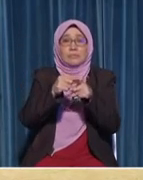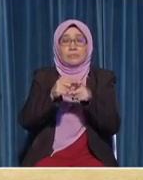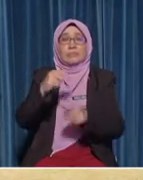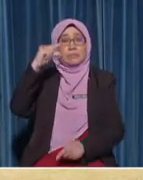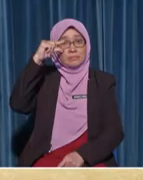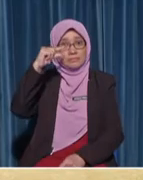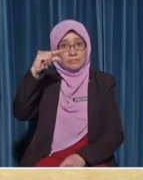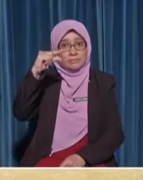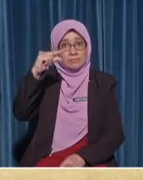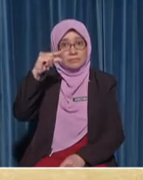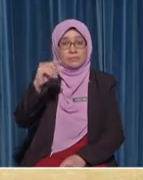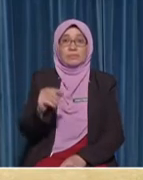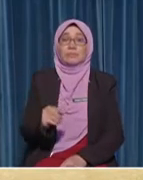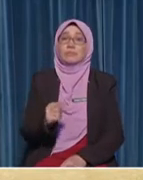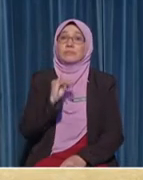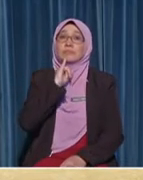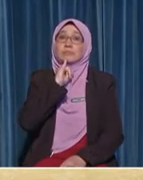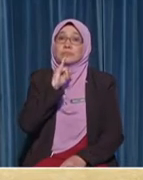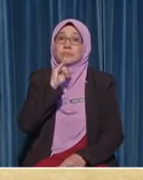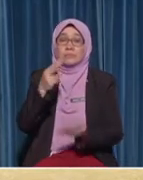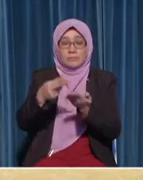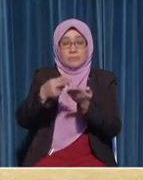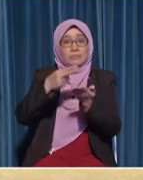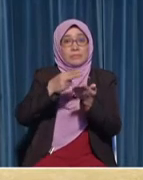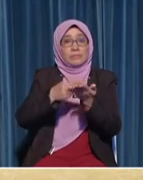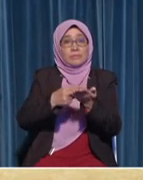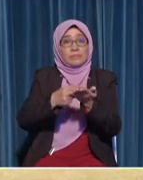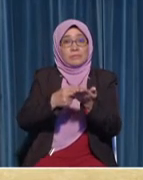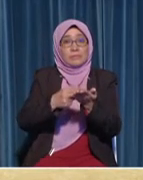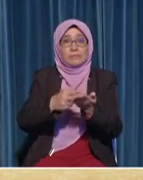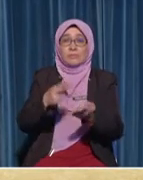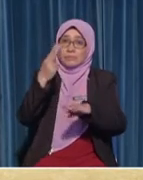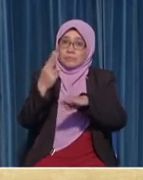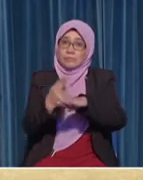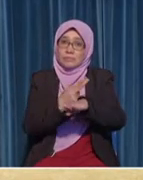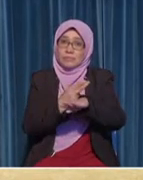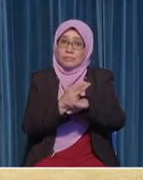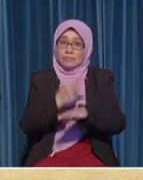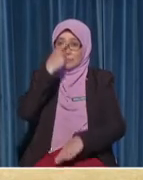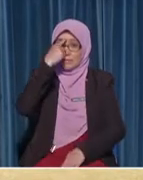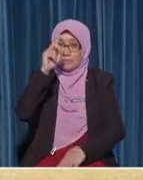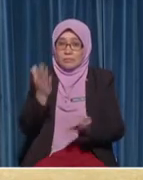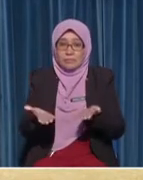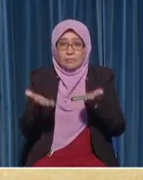Gram is the unit of mass used for light object.